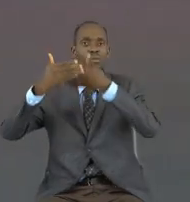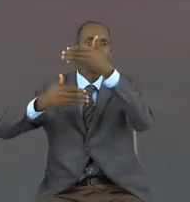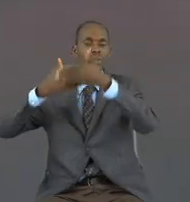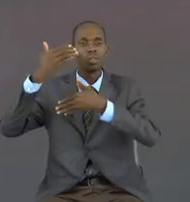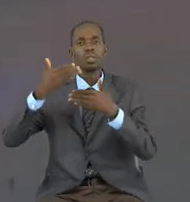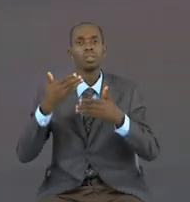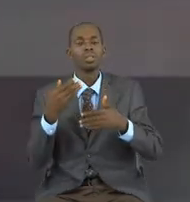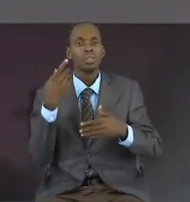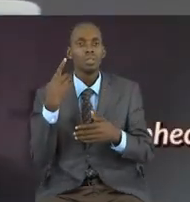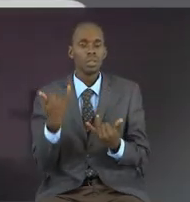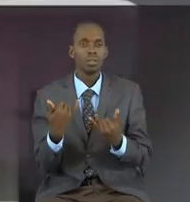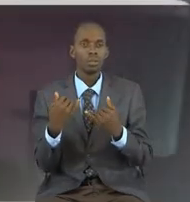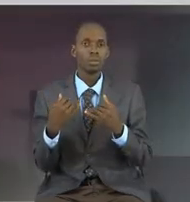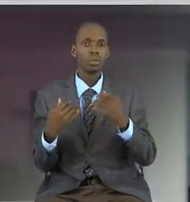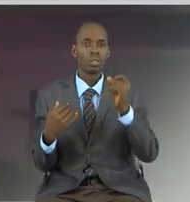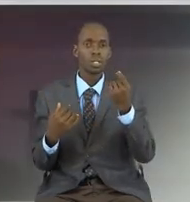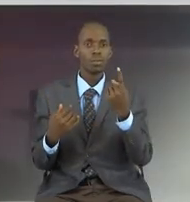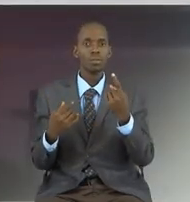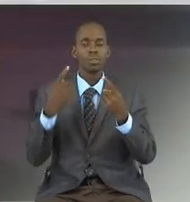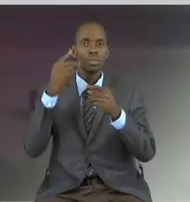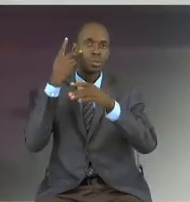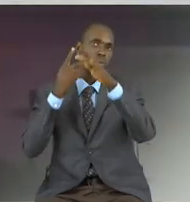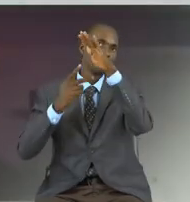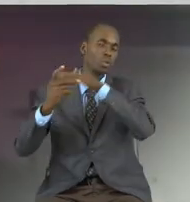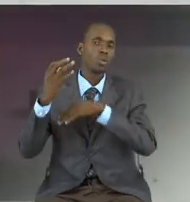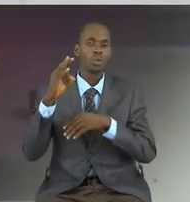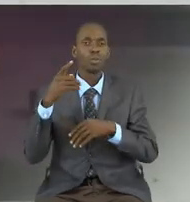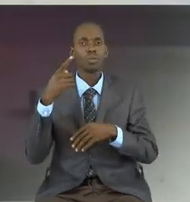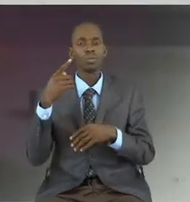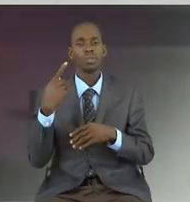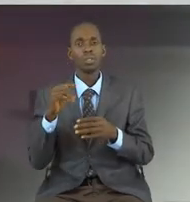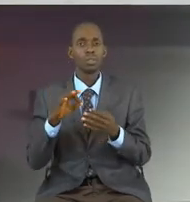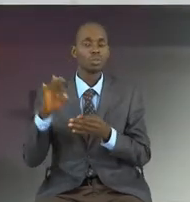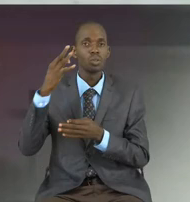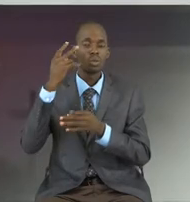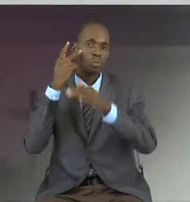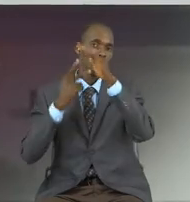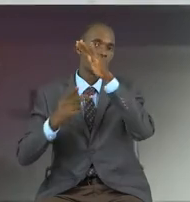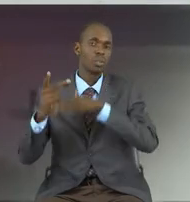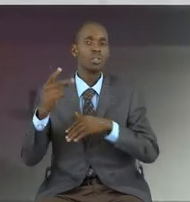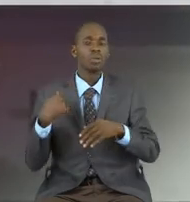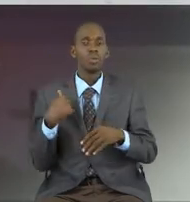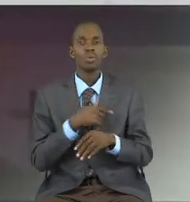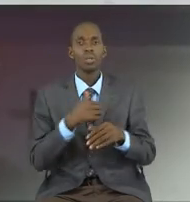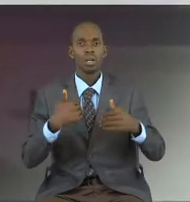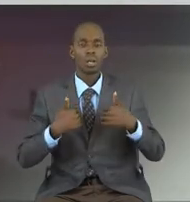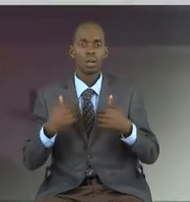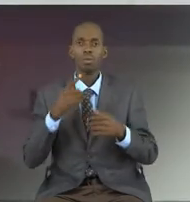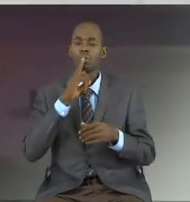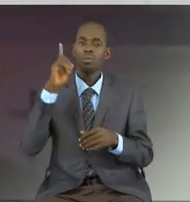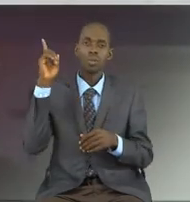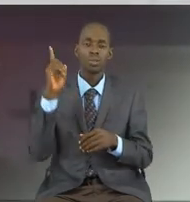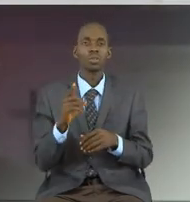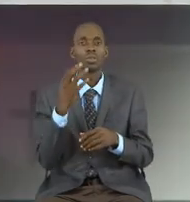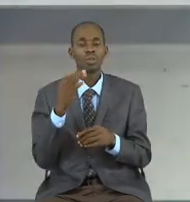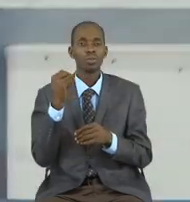prophecy. We have a more sure word of prophecy as given by the Holy Ghost. And then